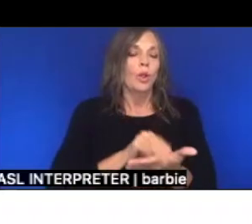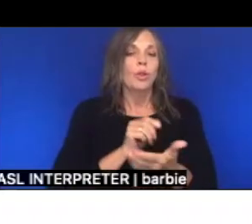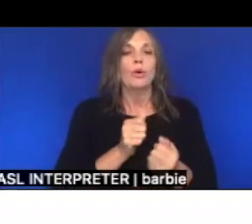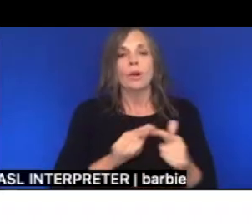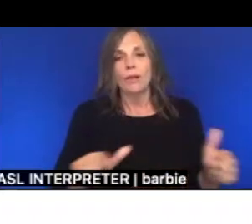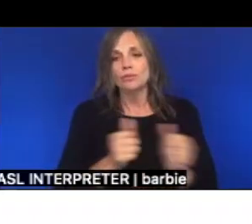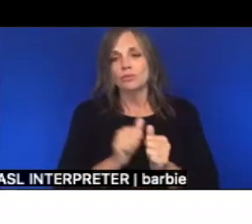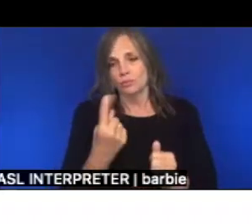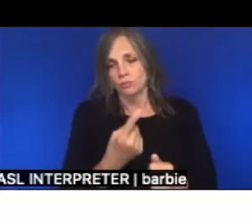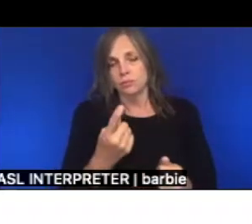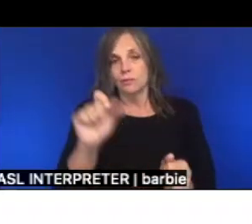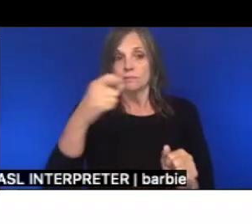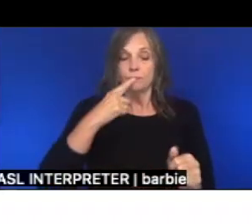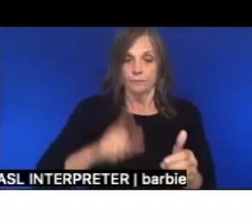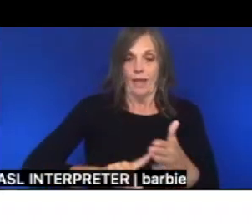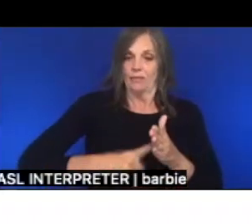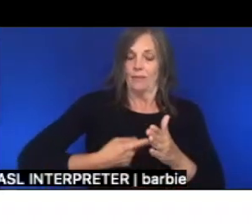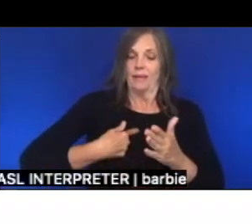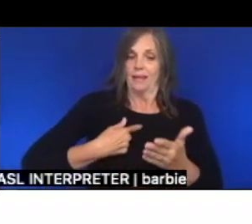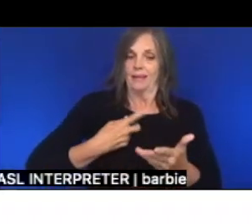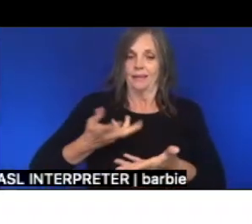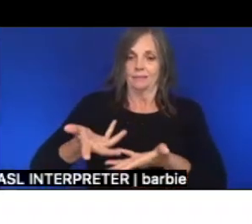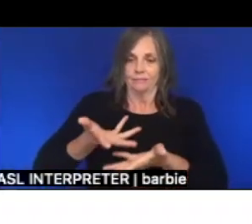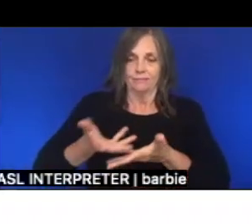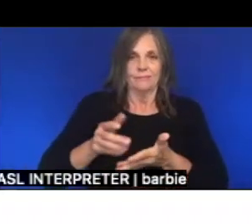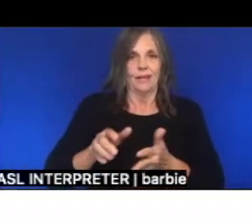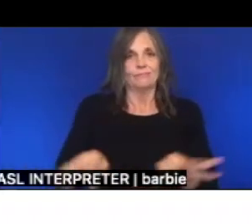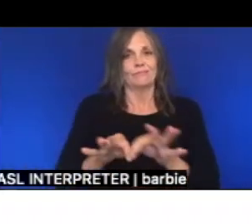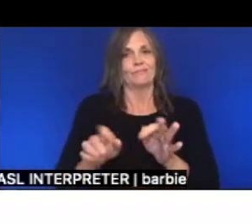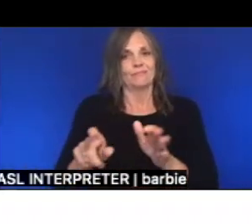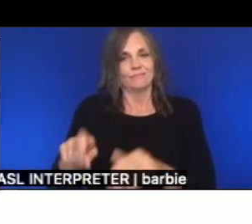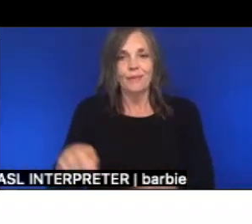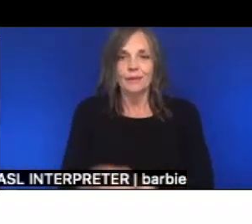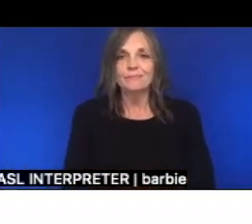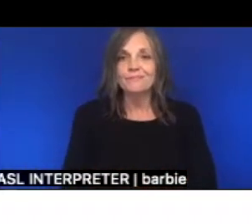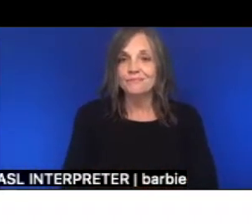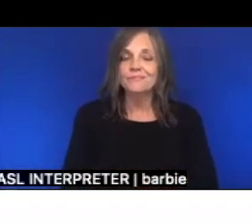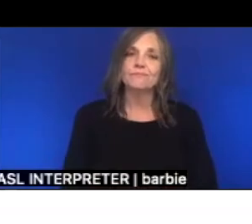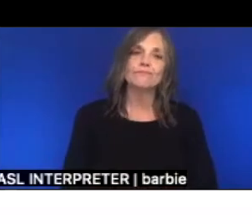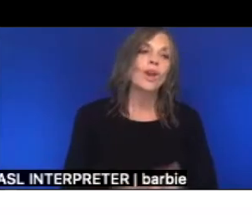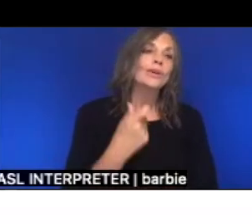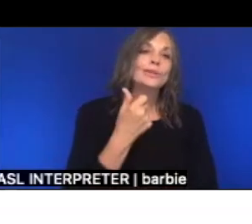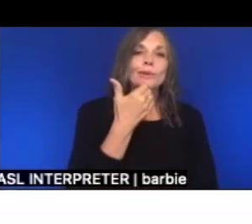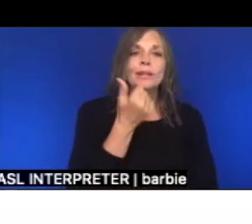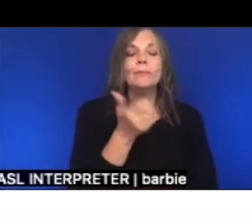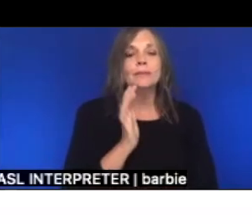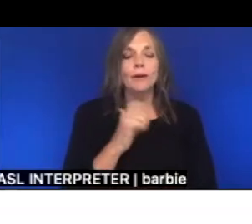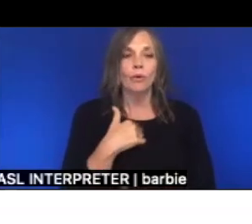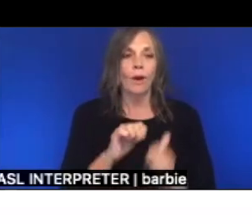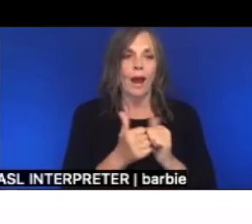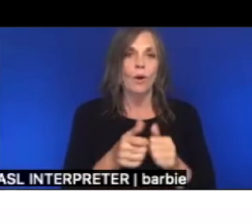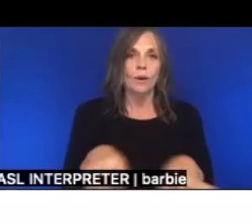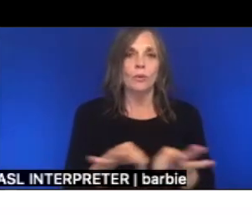someone, which I think at the beginning is very much needed. Also to understand the basics of it, like what we were explaining before, how important it